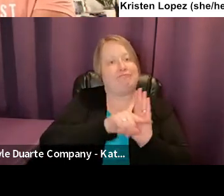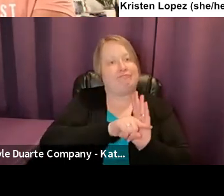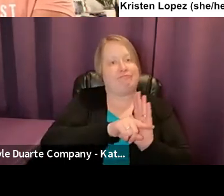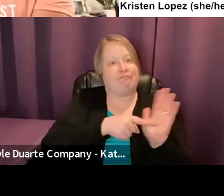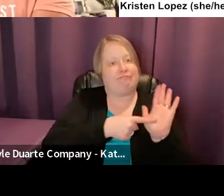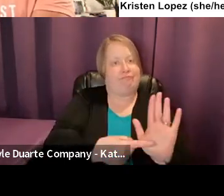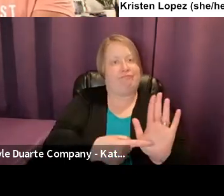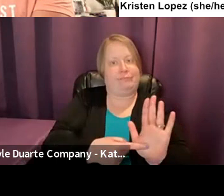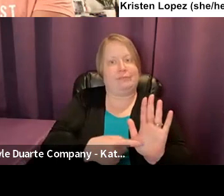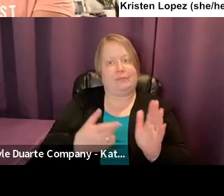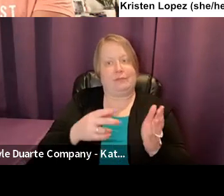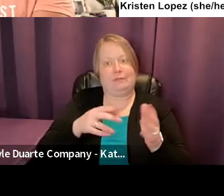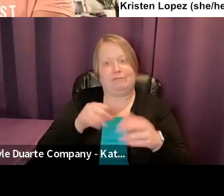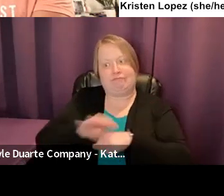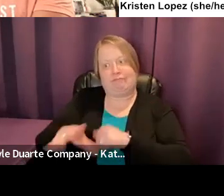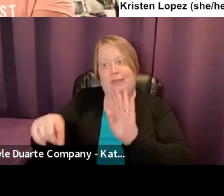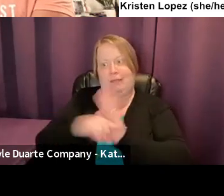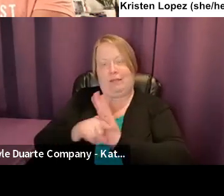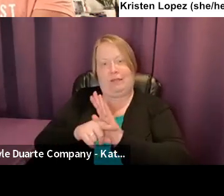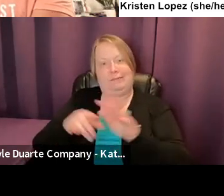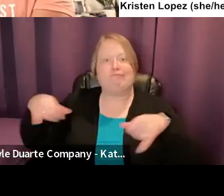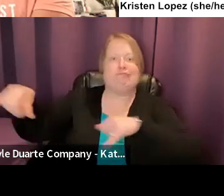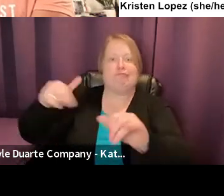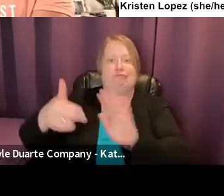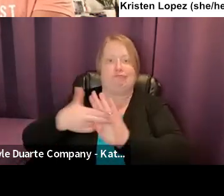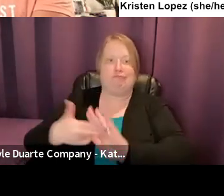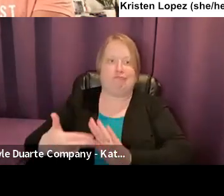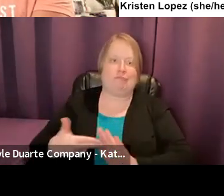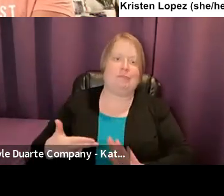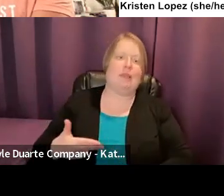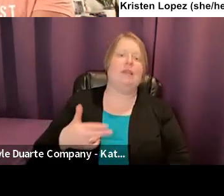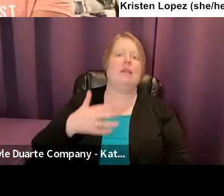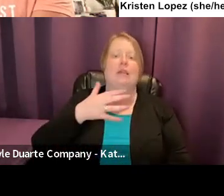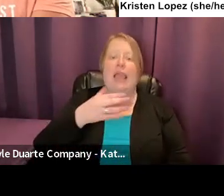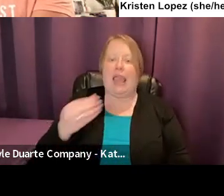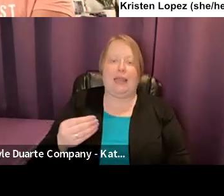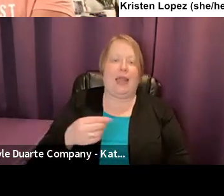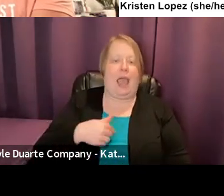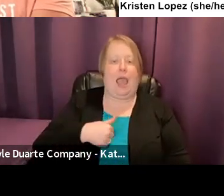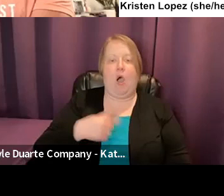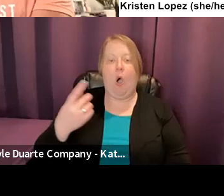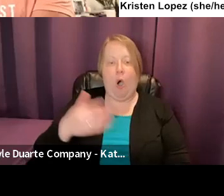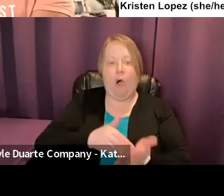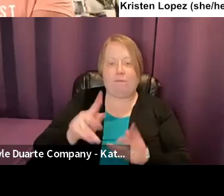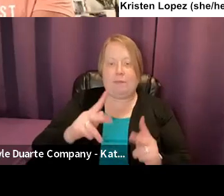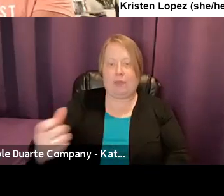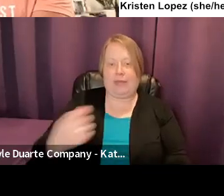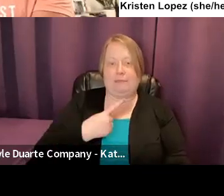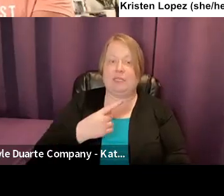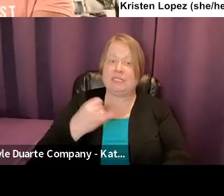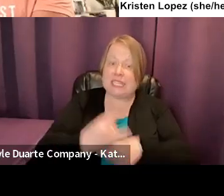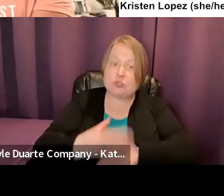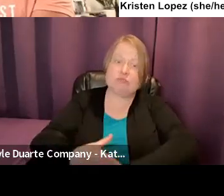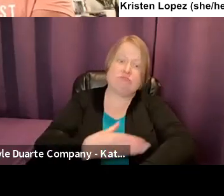the industry getting better with disability? What are we still looking at? And a lot of the issues that I write about are still paramount. You know,